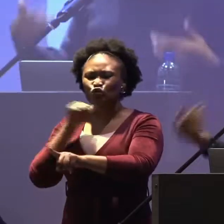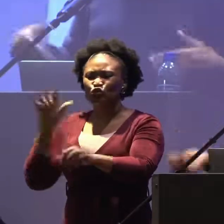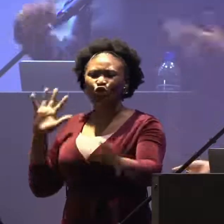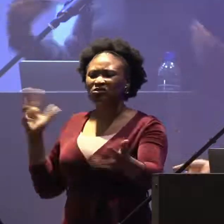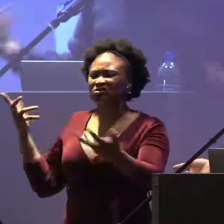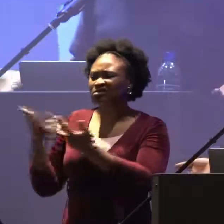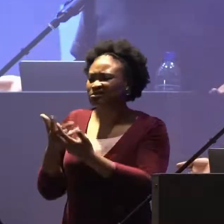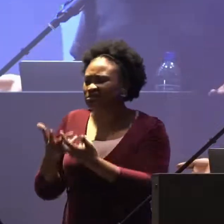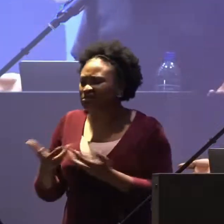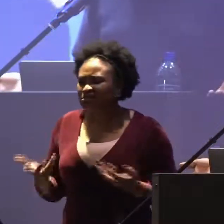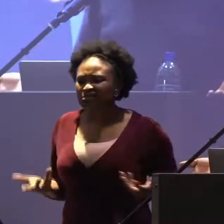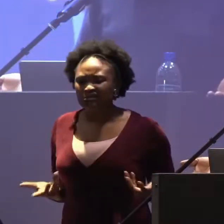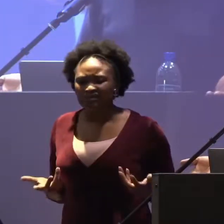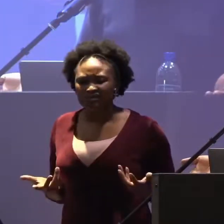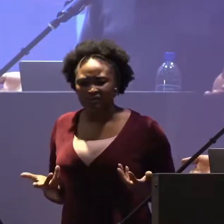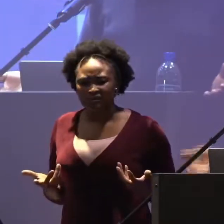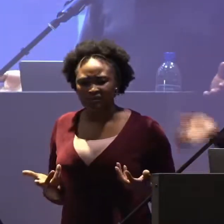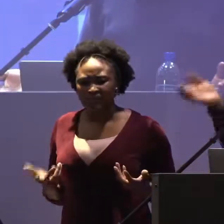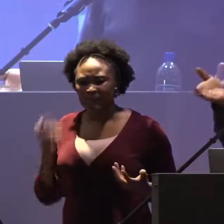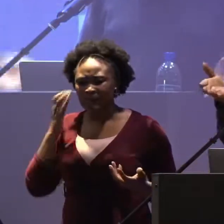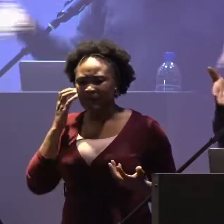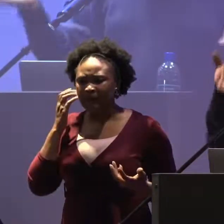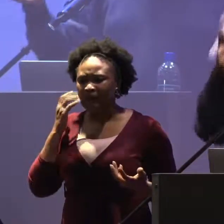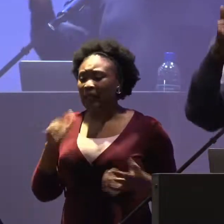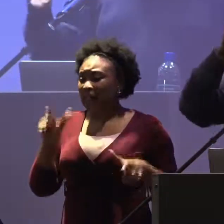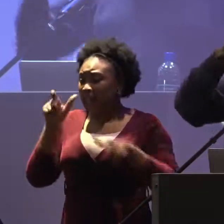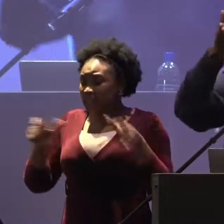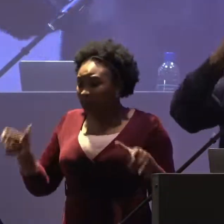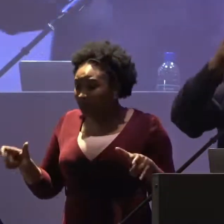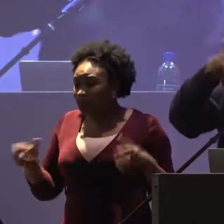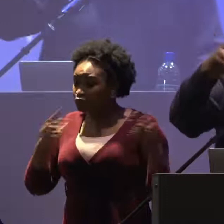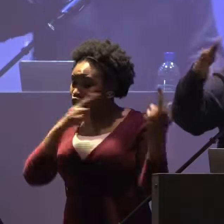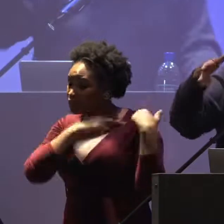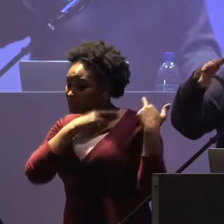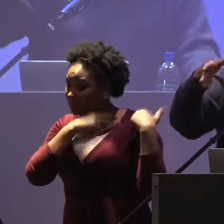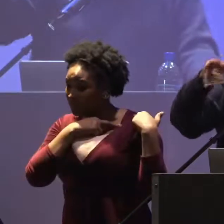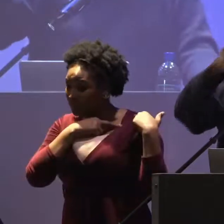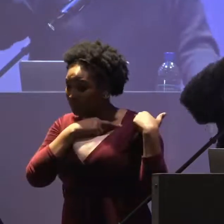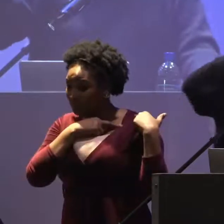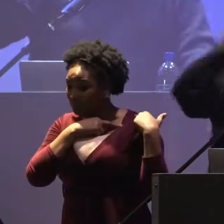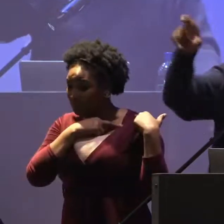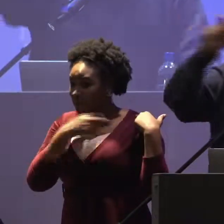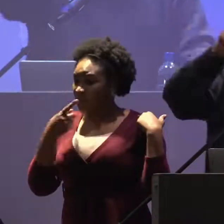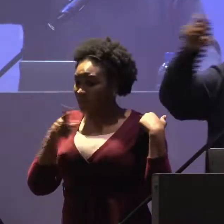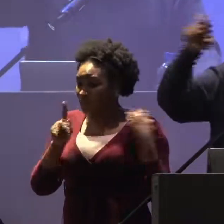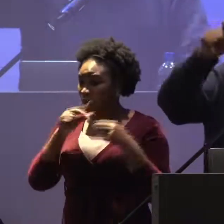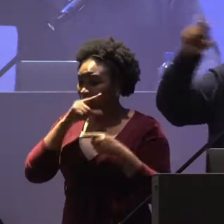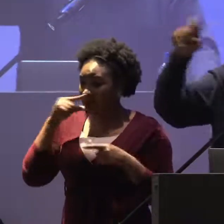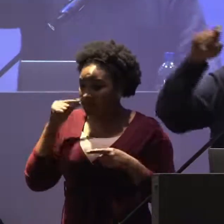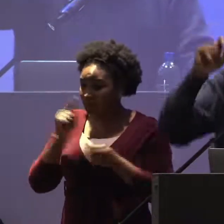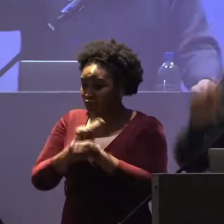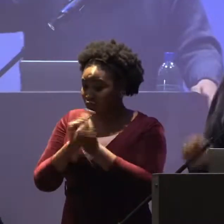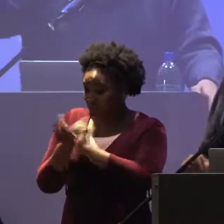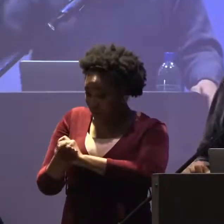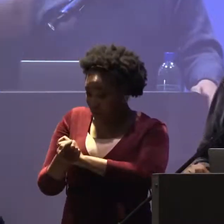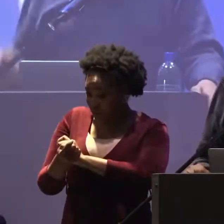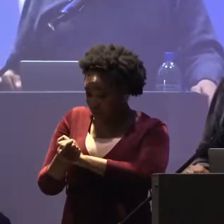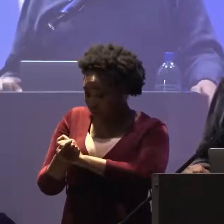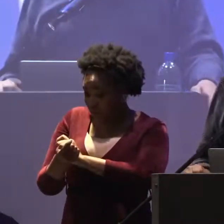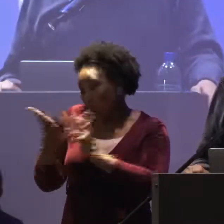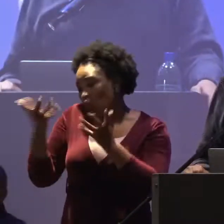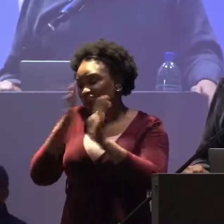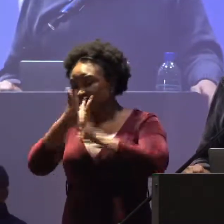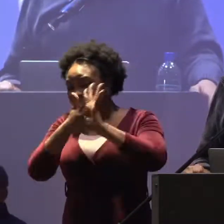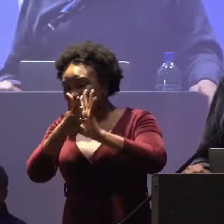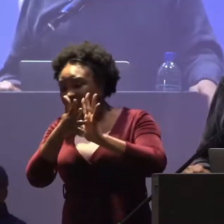reciprocated by signage. And the people responsible for changing those